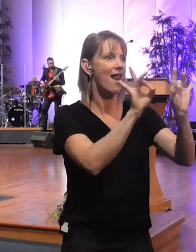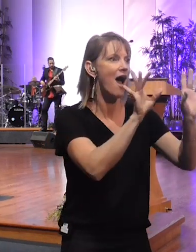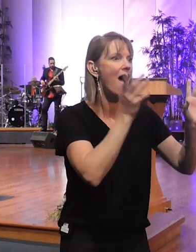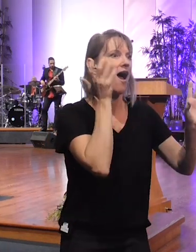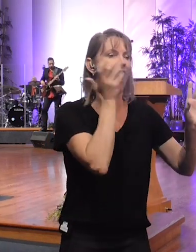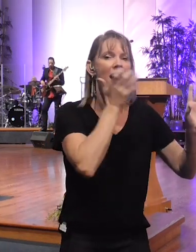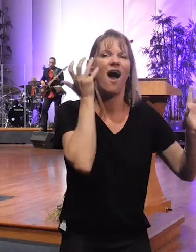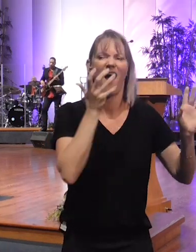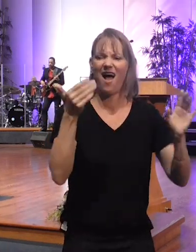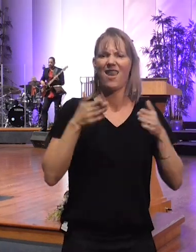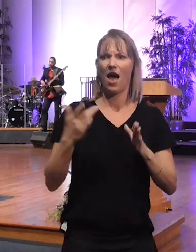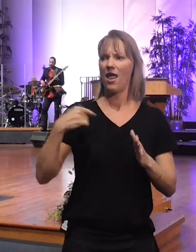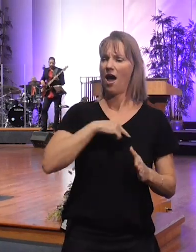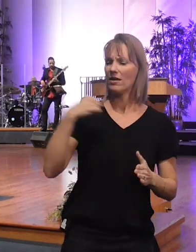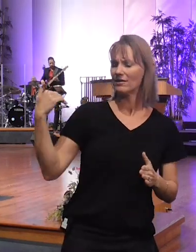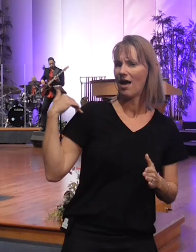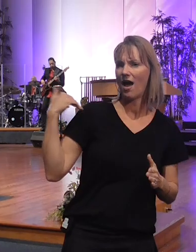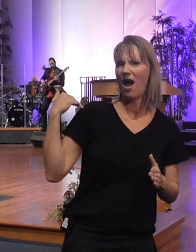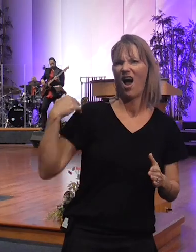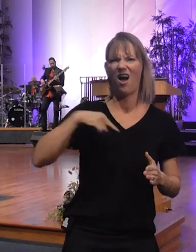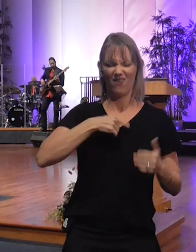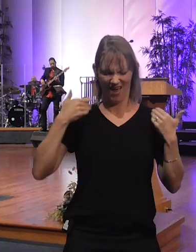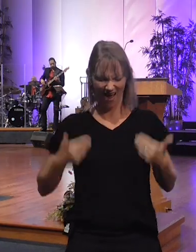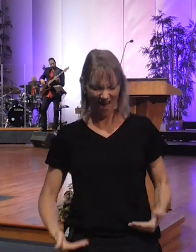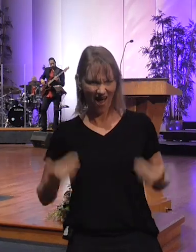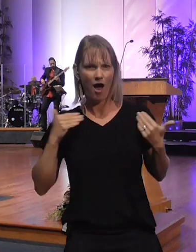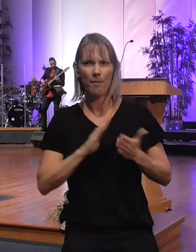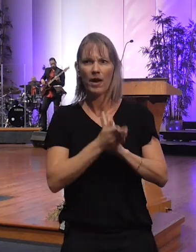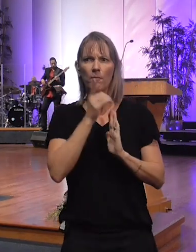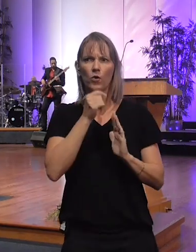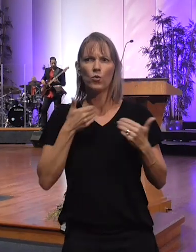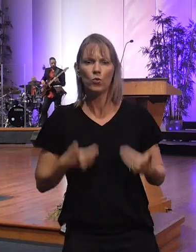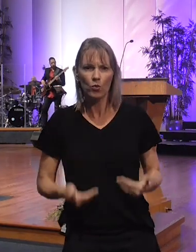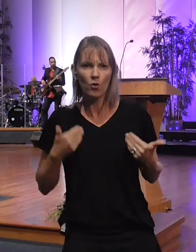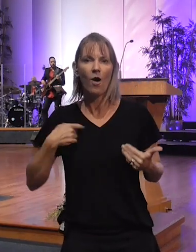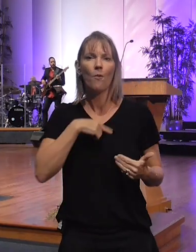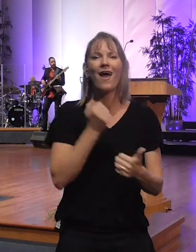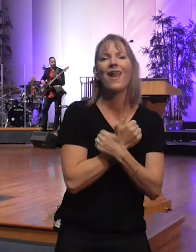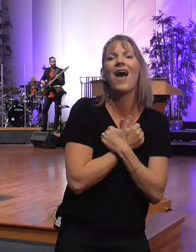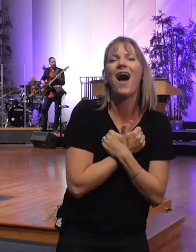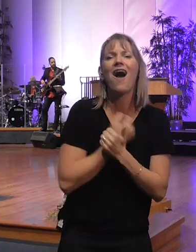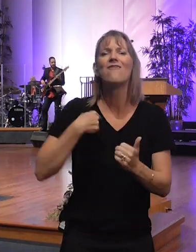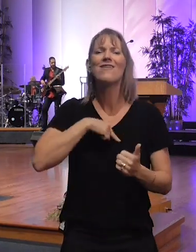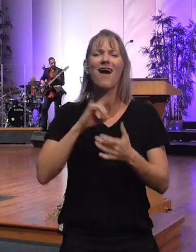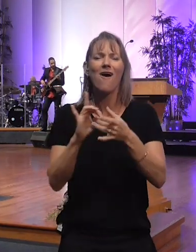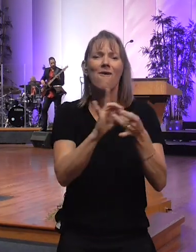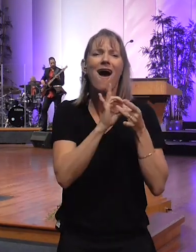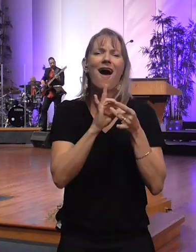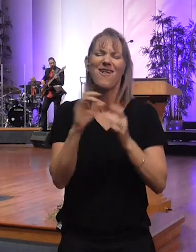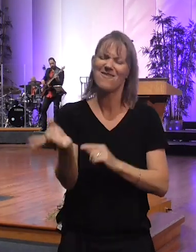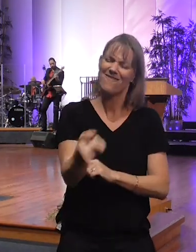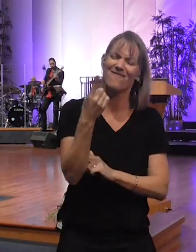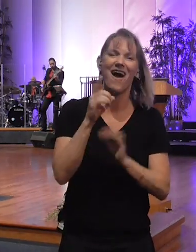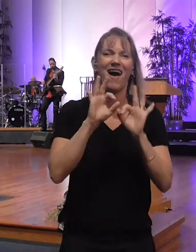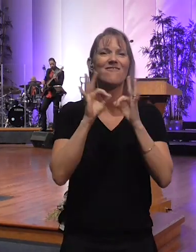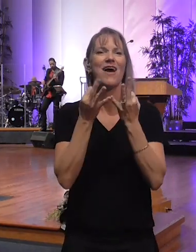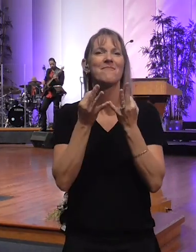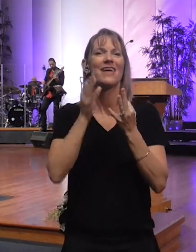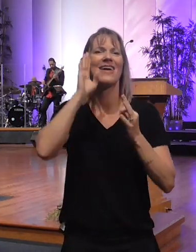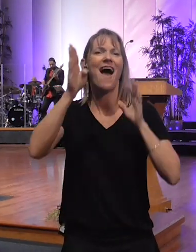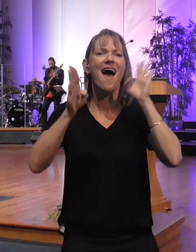be reminded of who we've come to be. We are love, we are one big